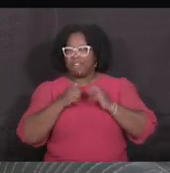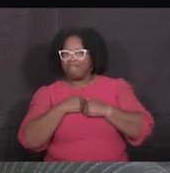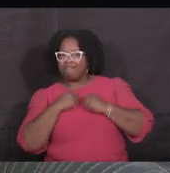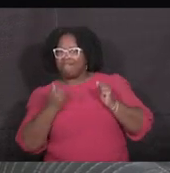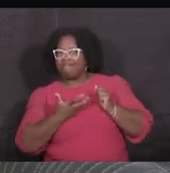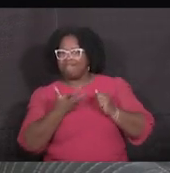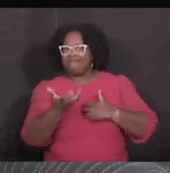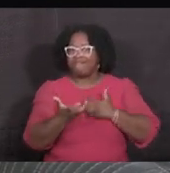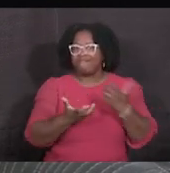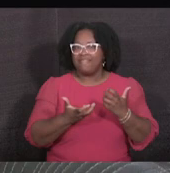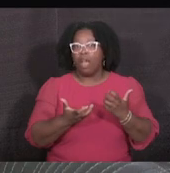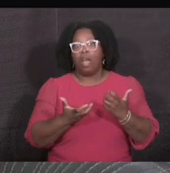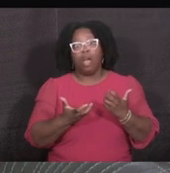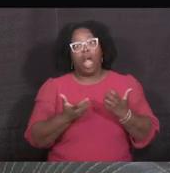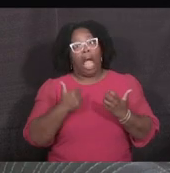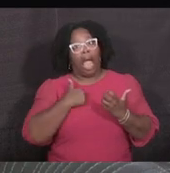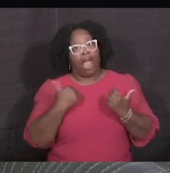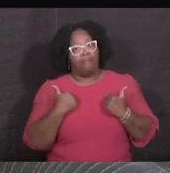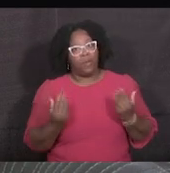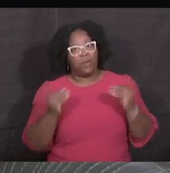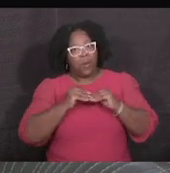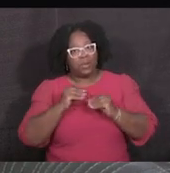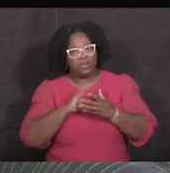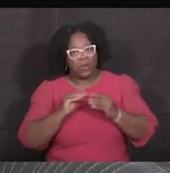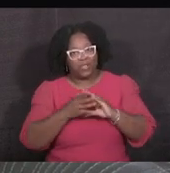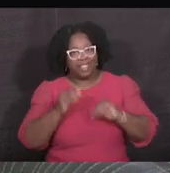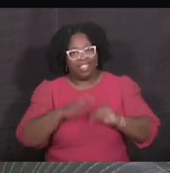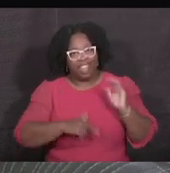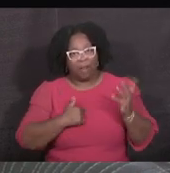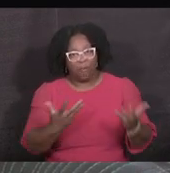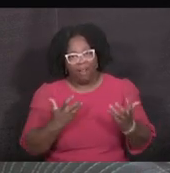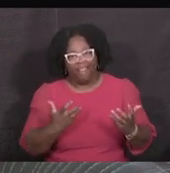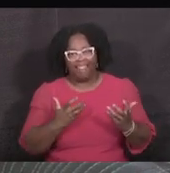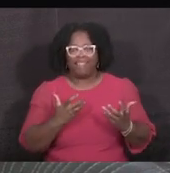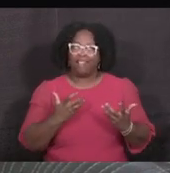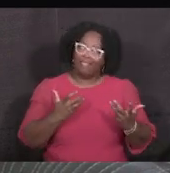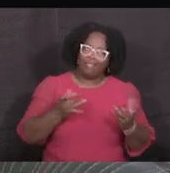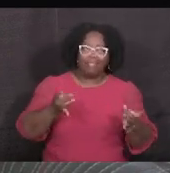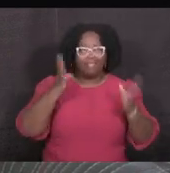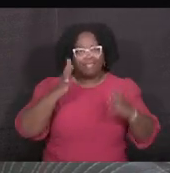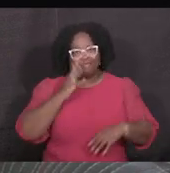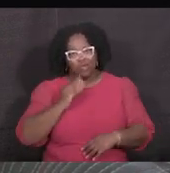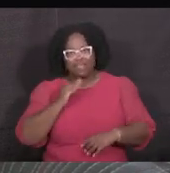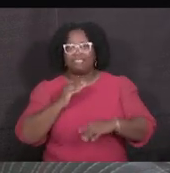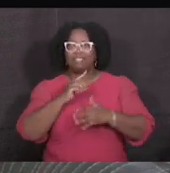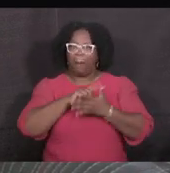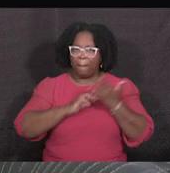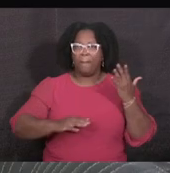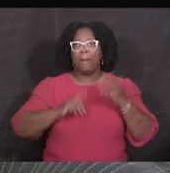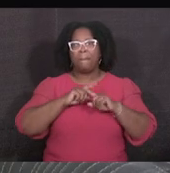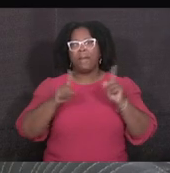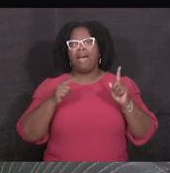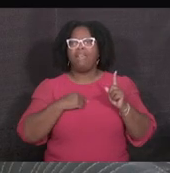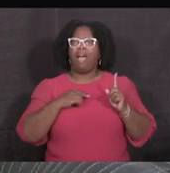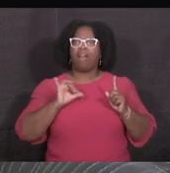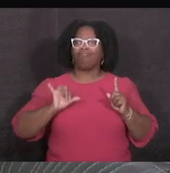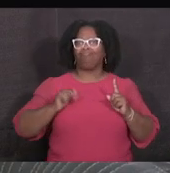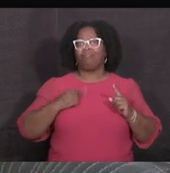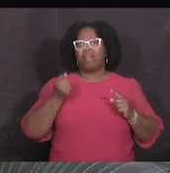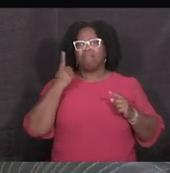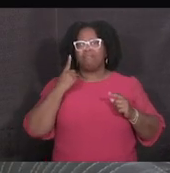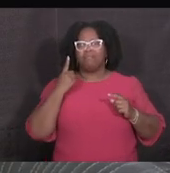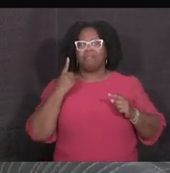than I'd like to have to tell. But at a certain point, I realized that some of what